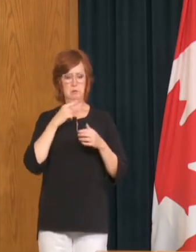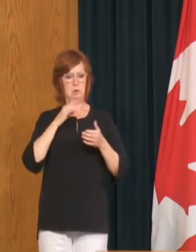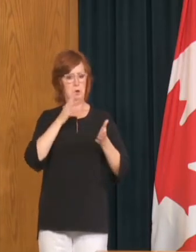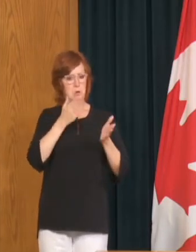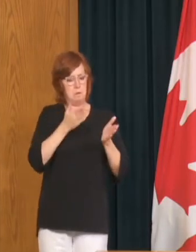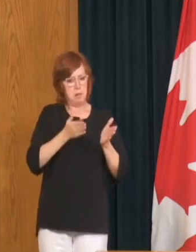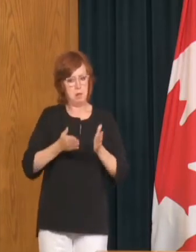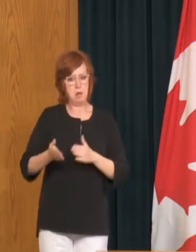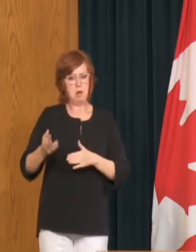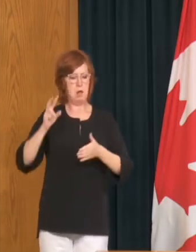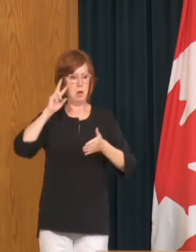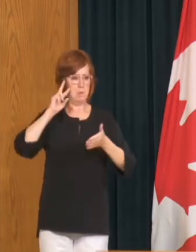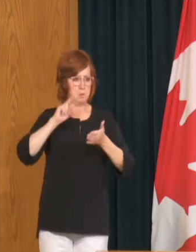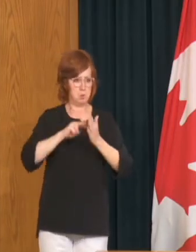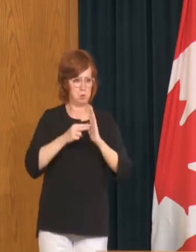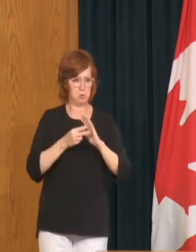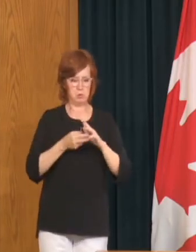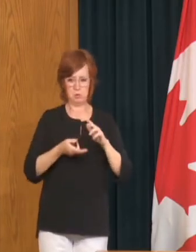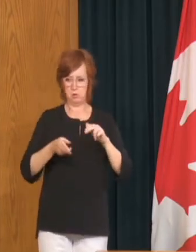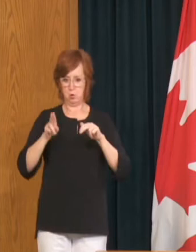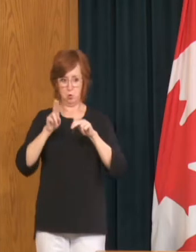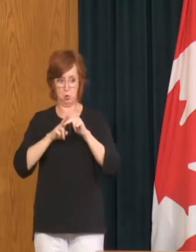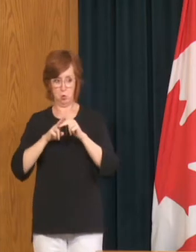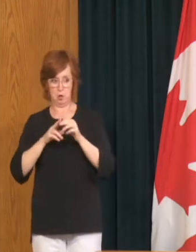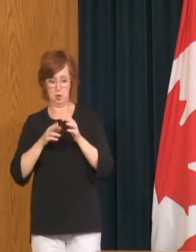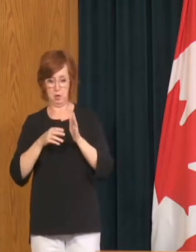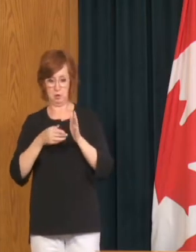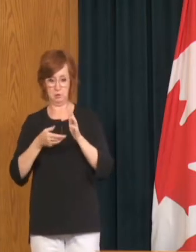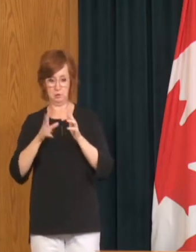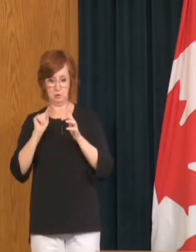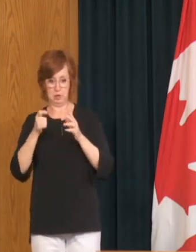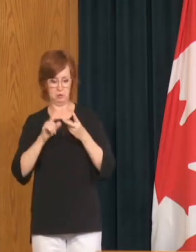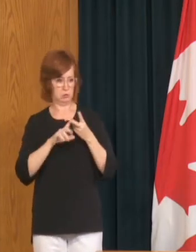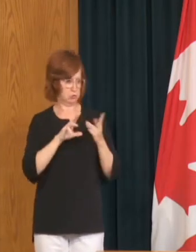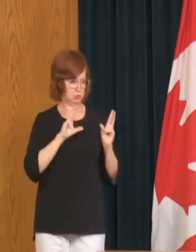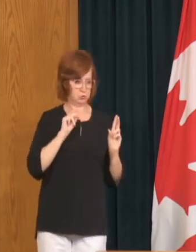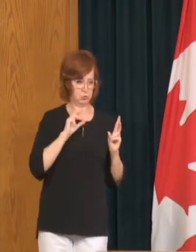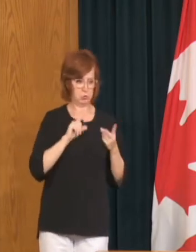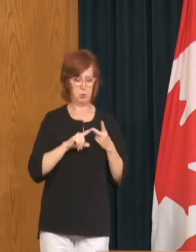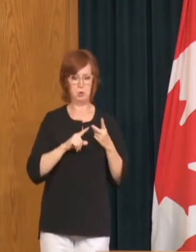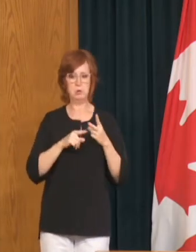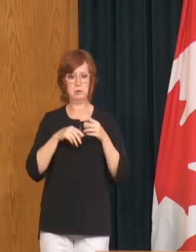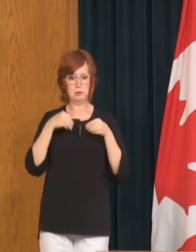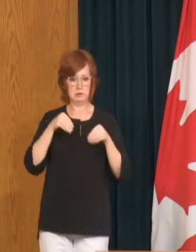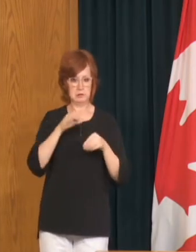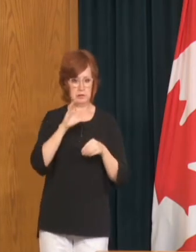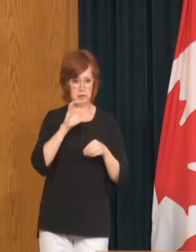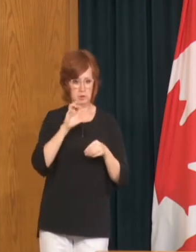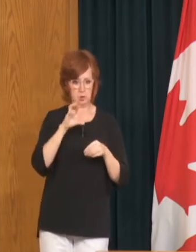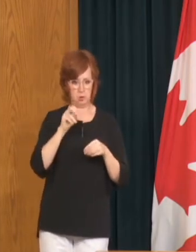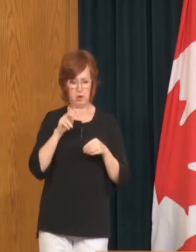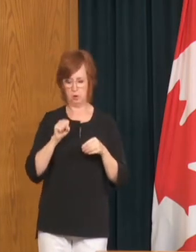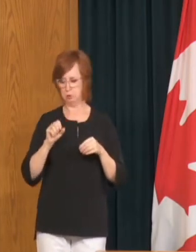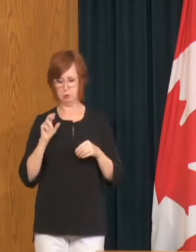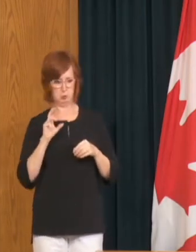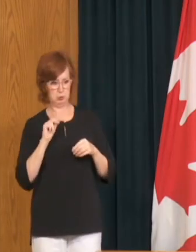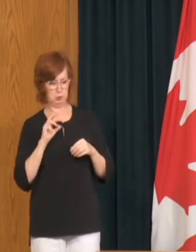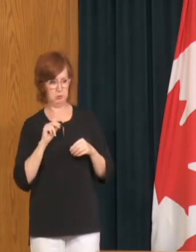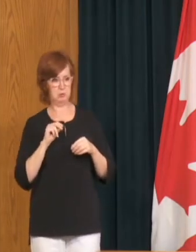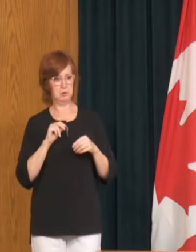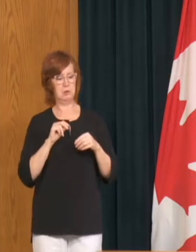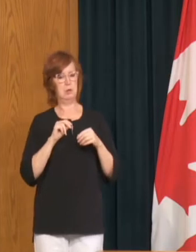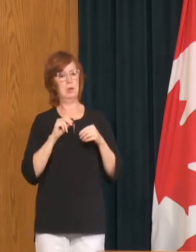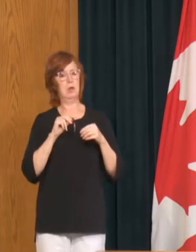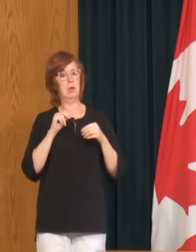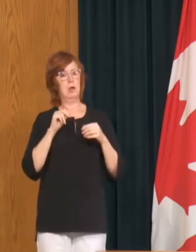No intent to sell off crowns. No. No intent to make cuts. But it seems like all of that is dependent on this